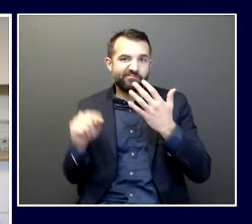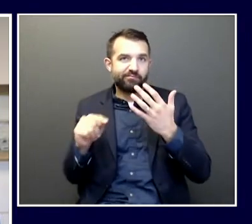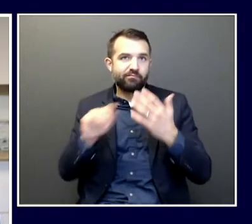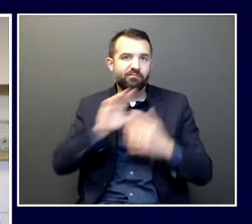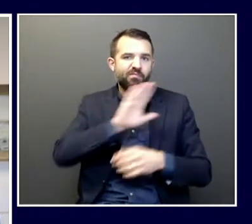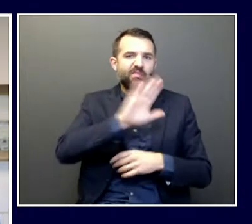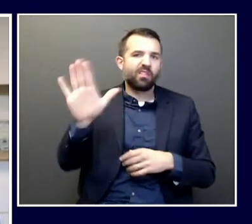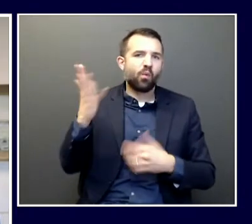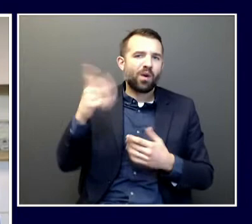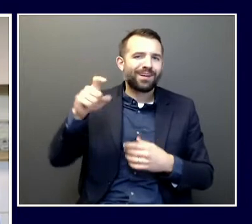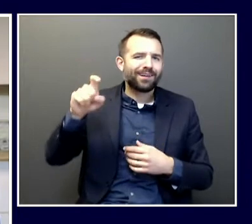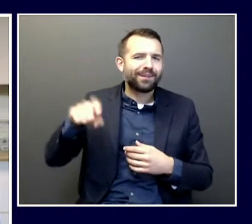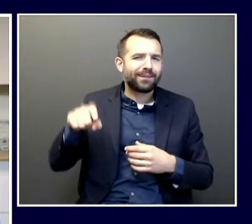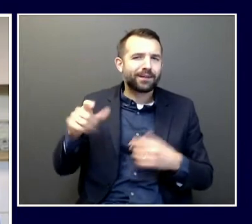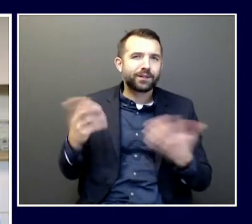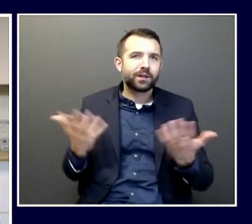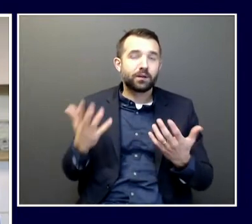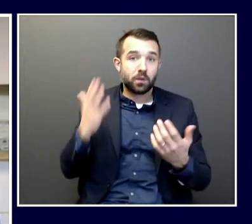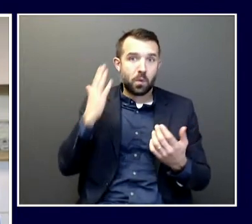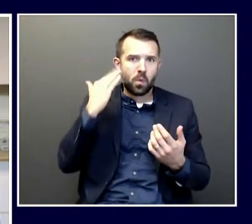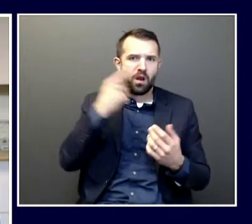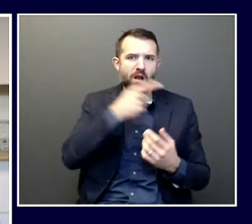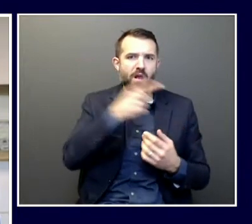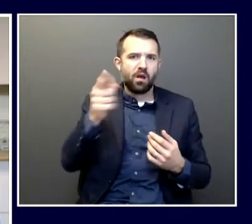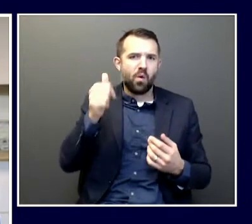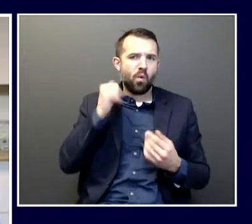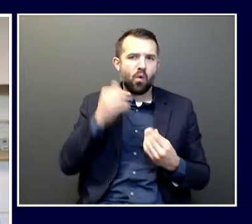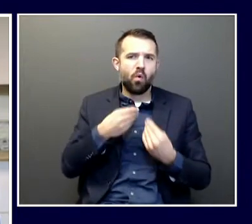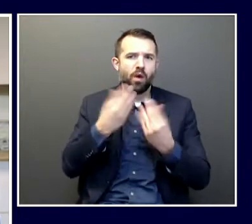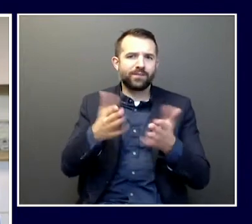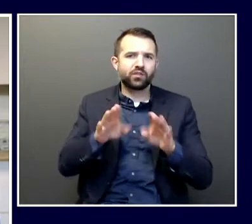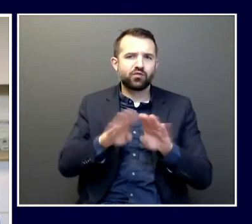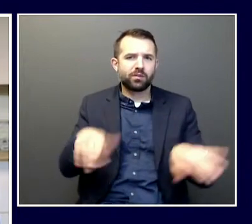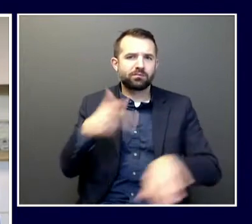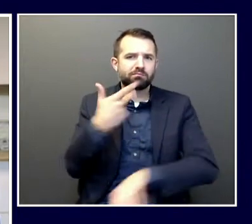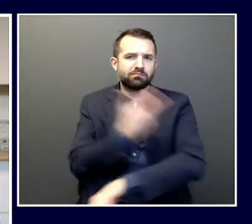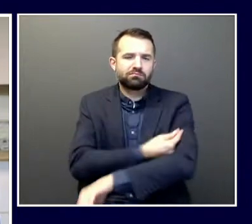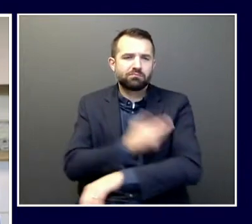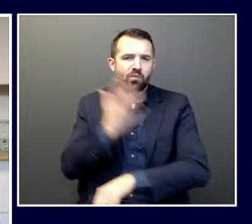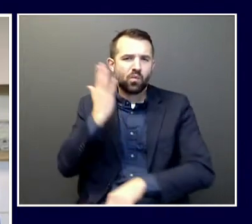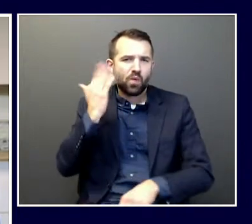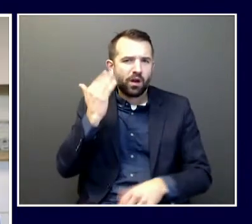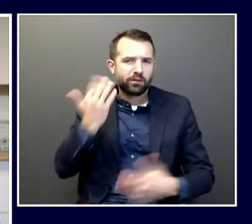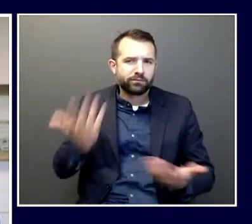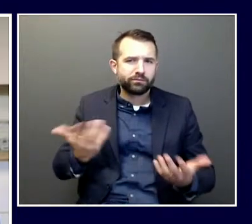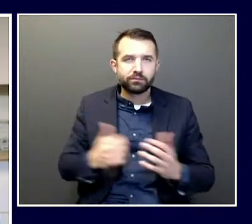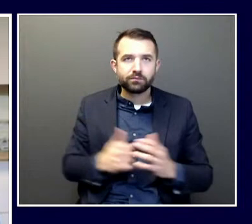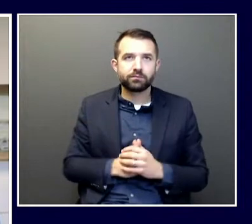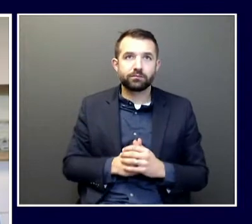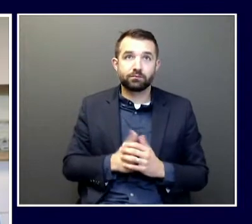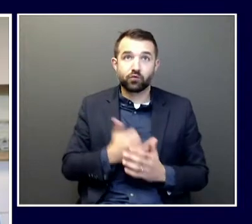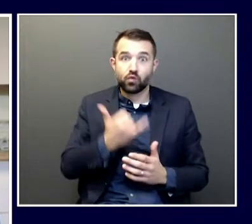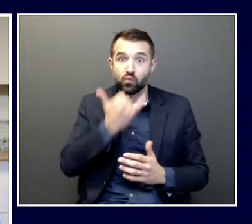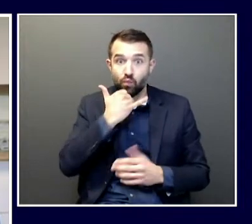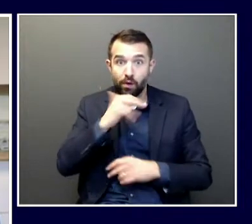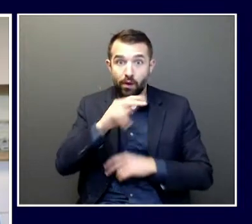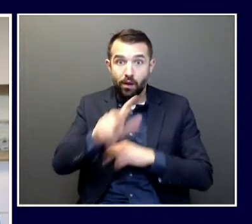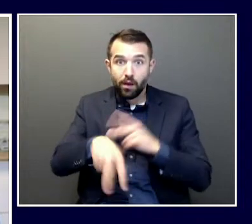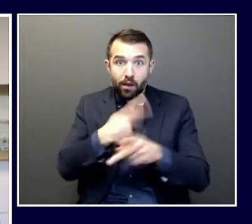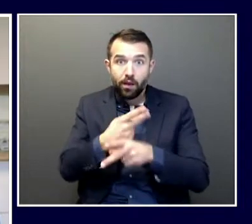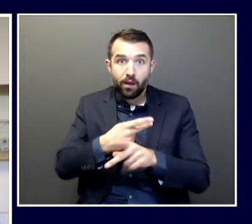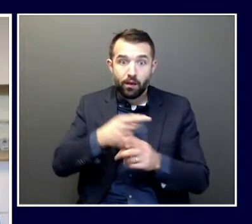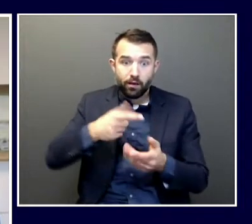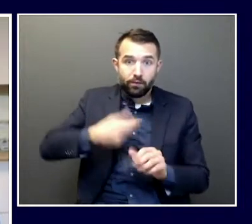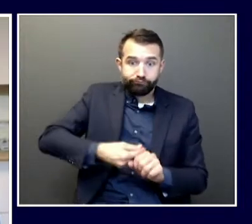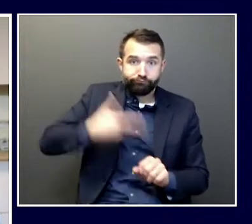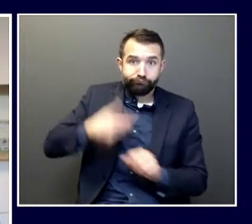reasons why they are not offering the vaccine to kids yet? Is it that they don't have the right syringe sizes, things like that?